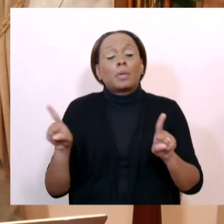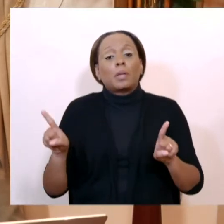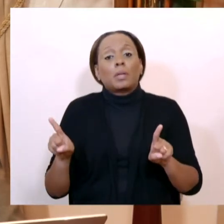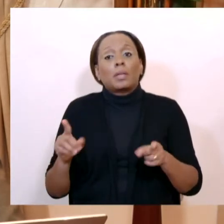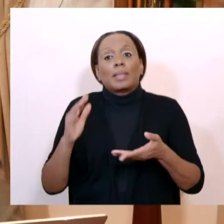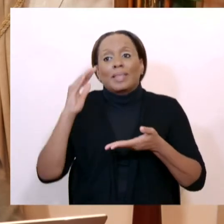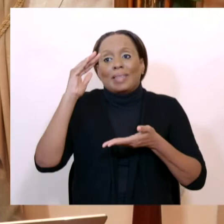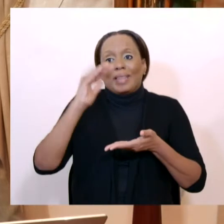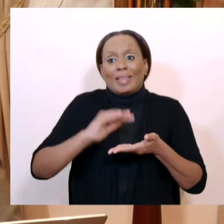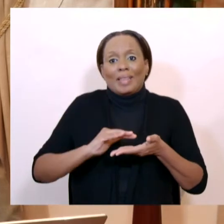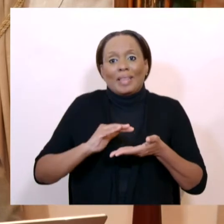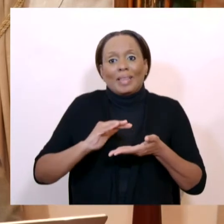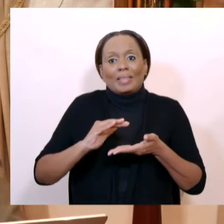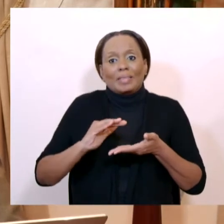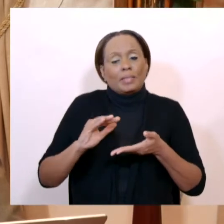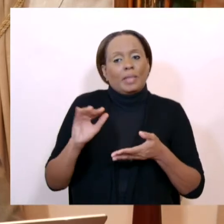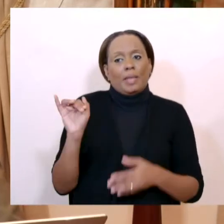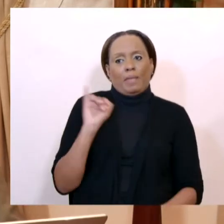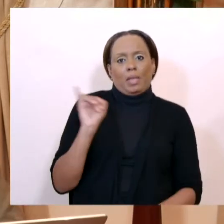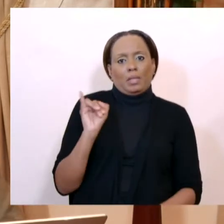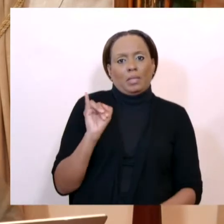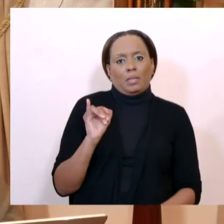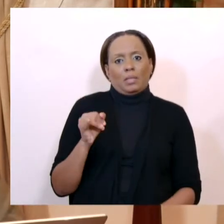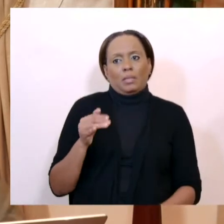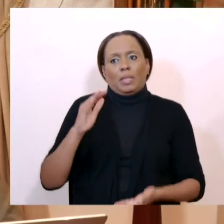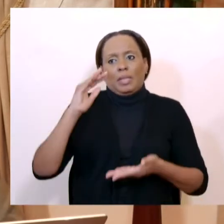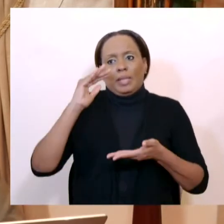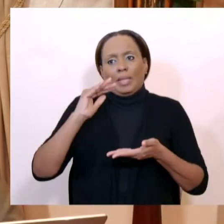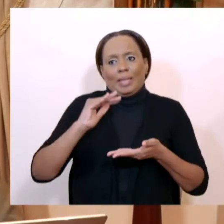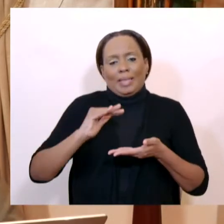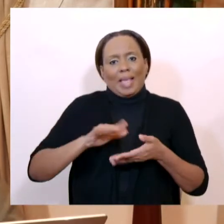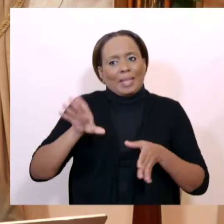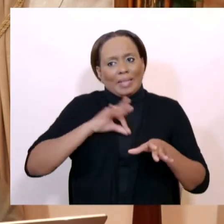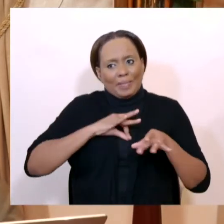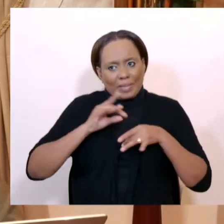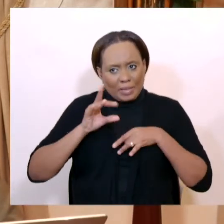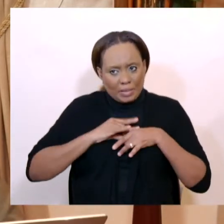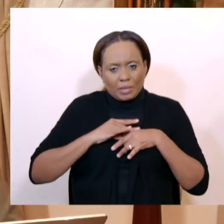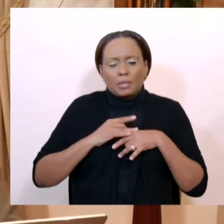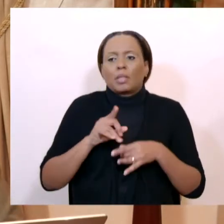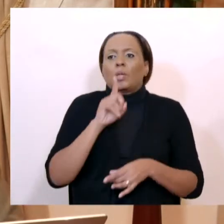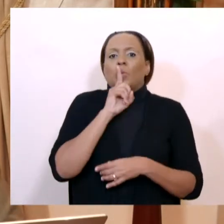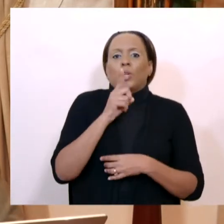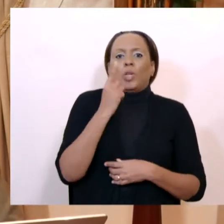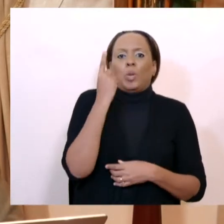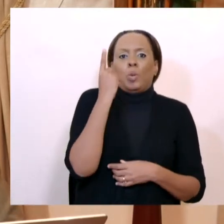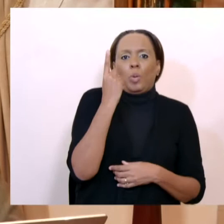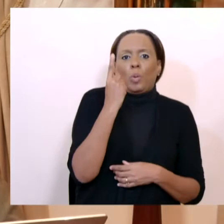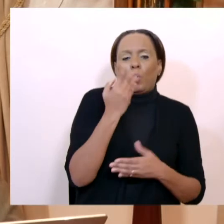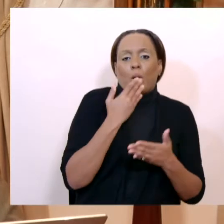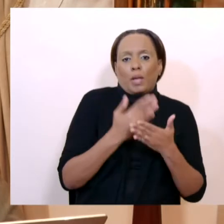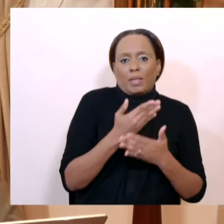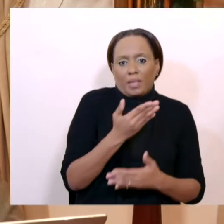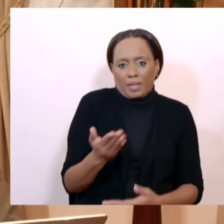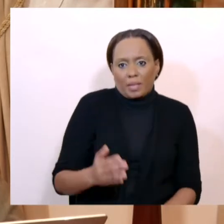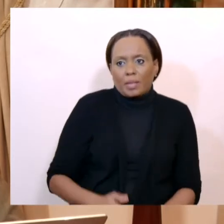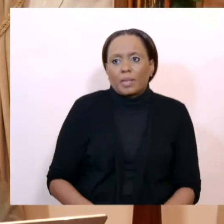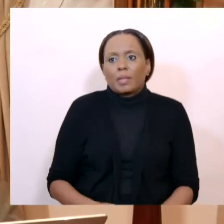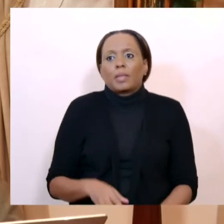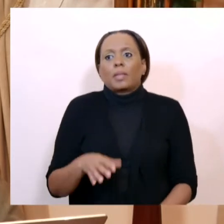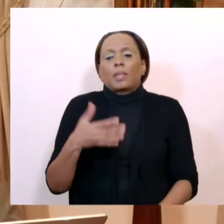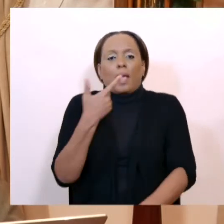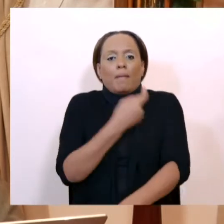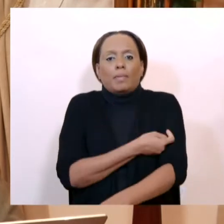less infection as well, right? So that is one of the contributors to herd immunity. The vaccine will work